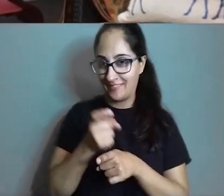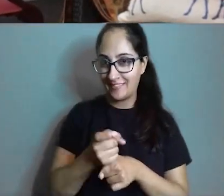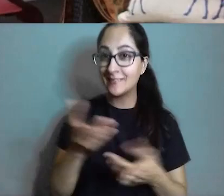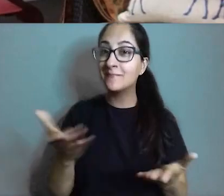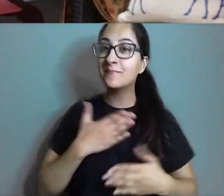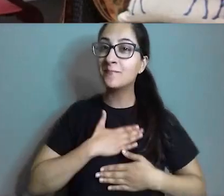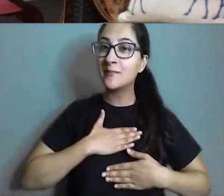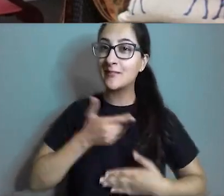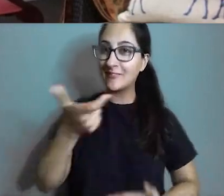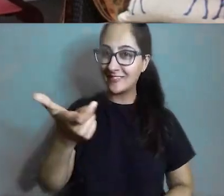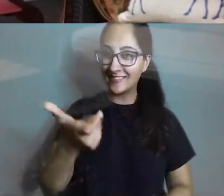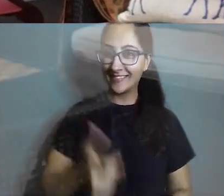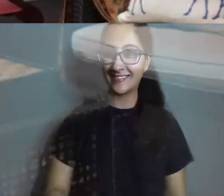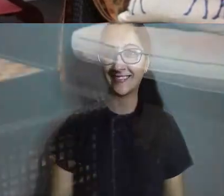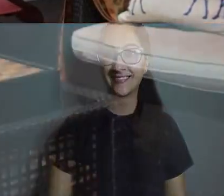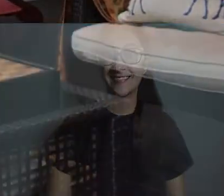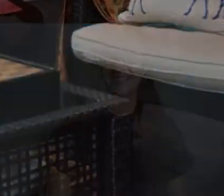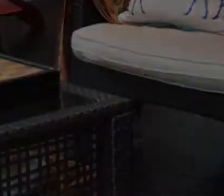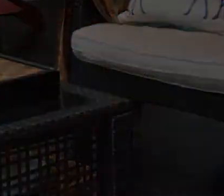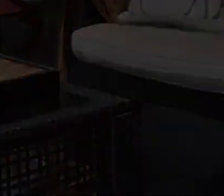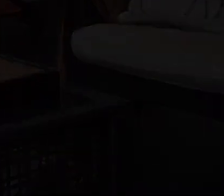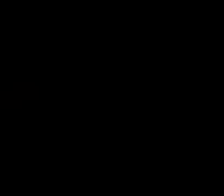school. Kidding. Enjoy.